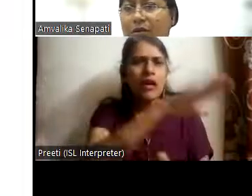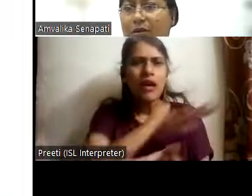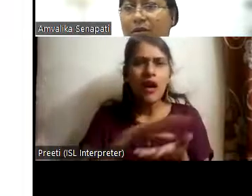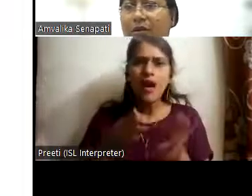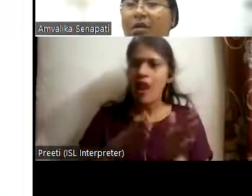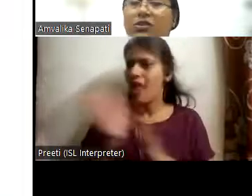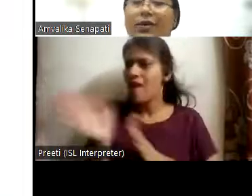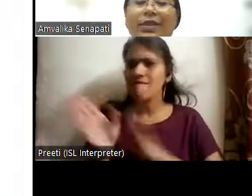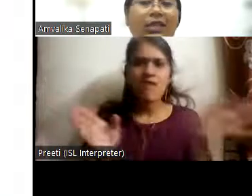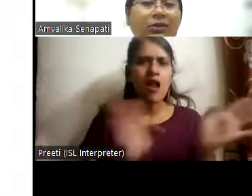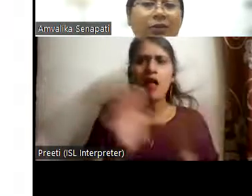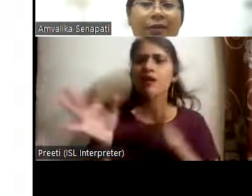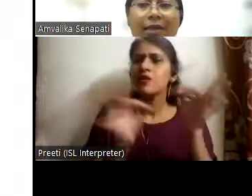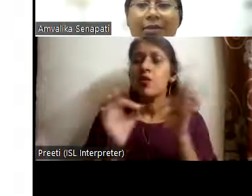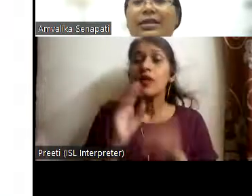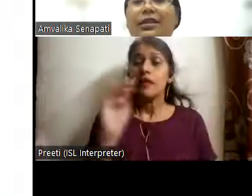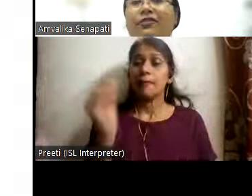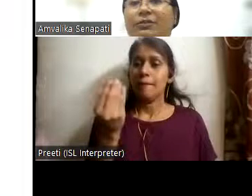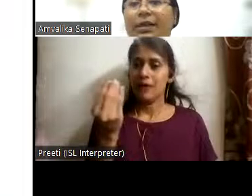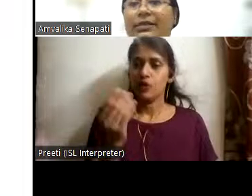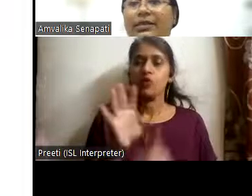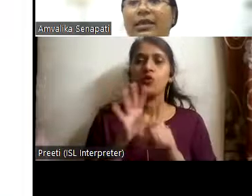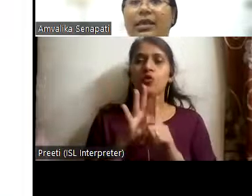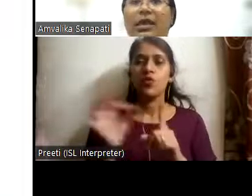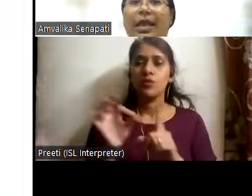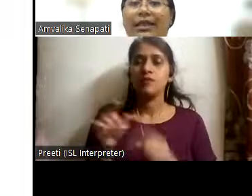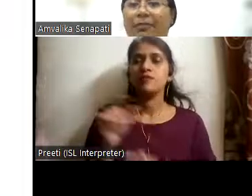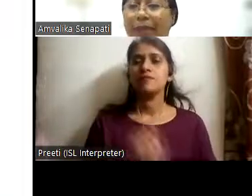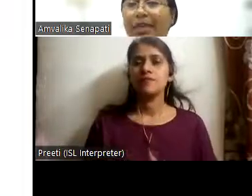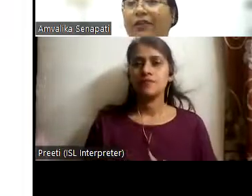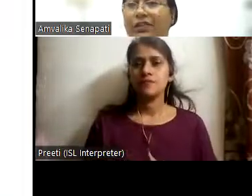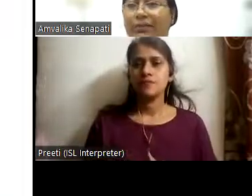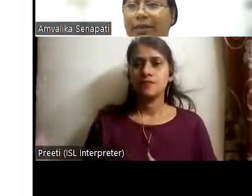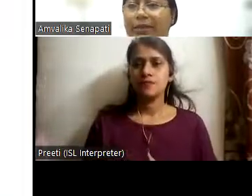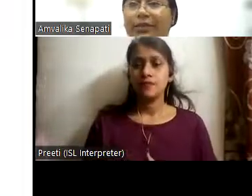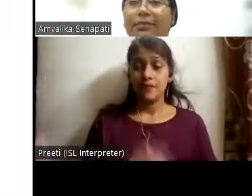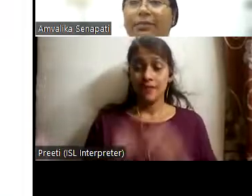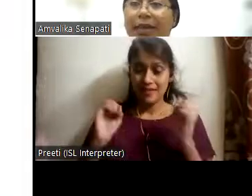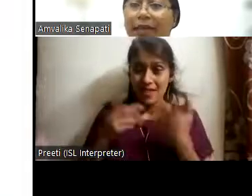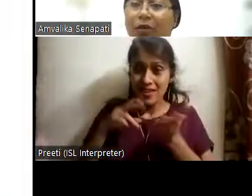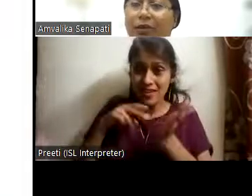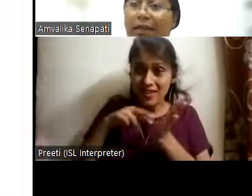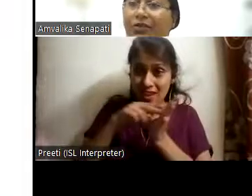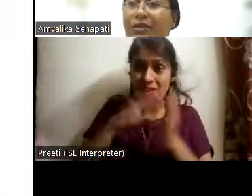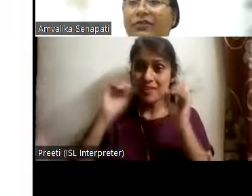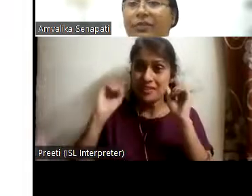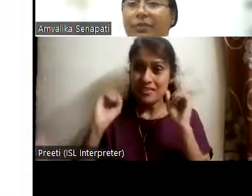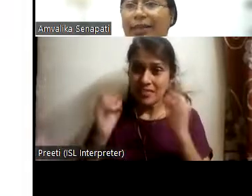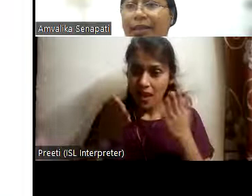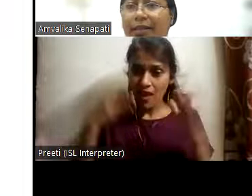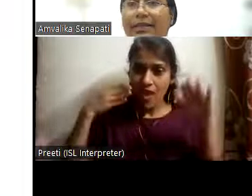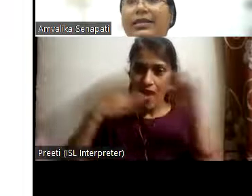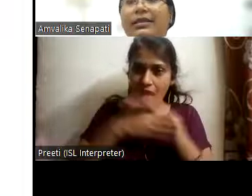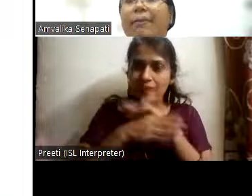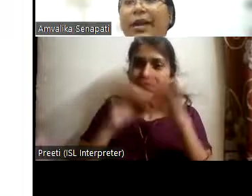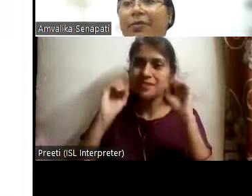go. So what they actually require in this kind of a space is, at the beginning of the space, or at the beginning or the entrance of the